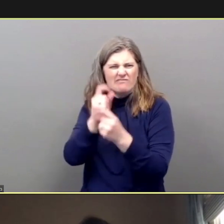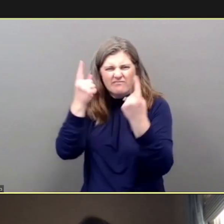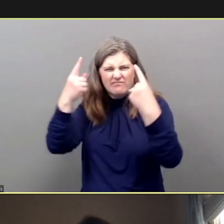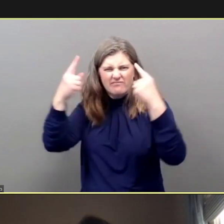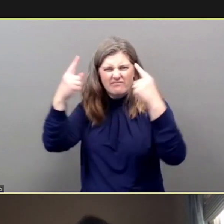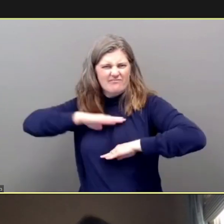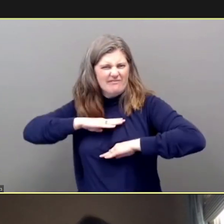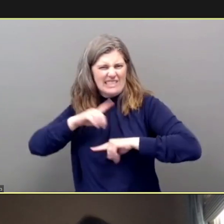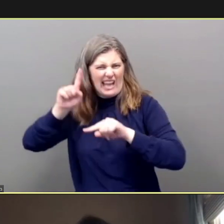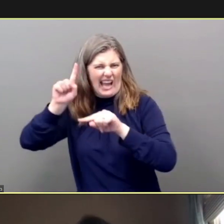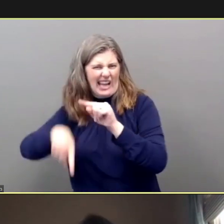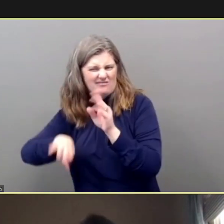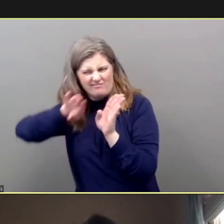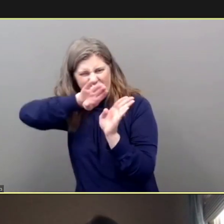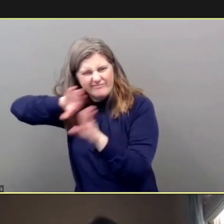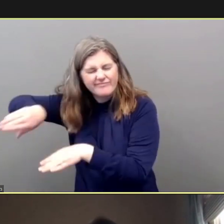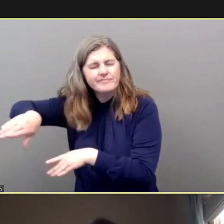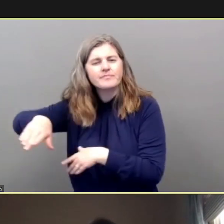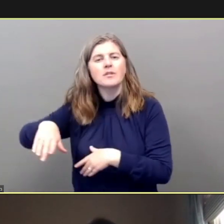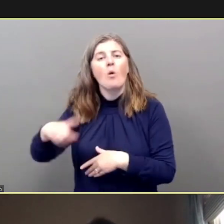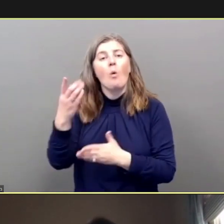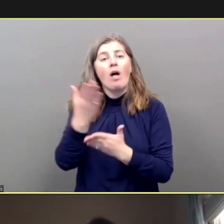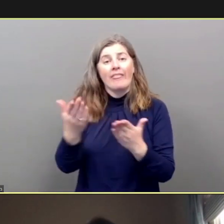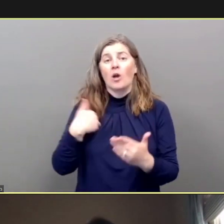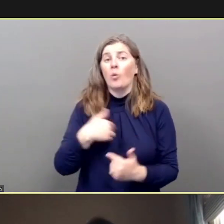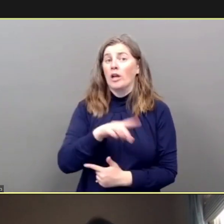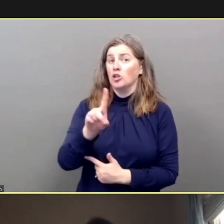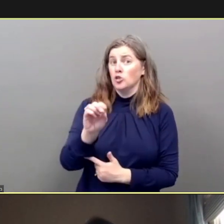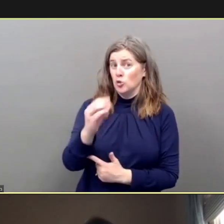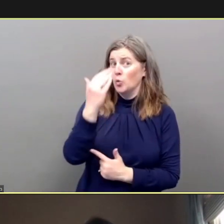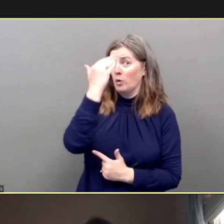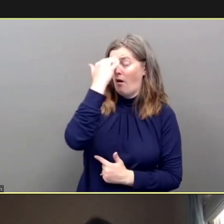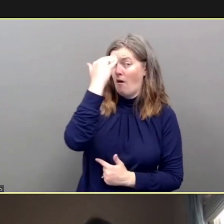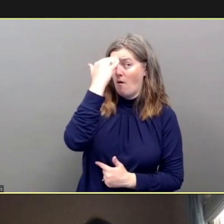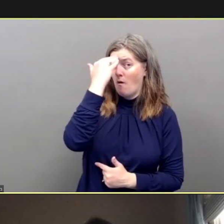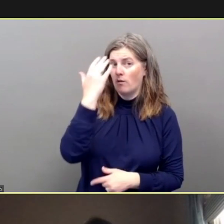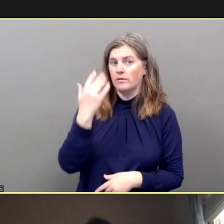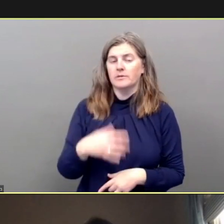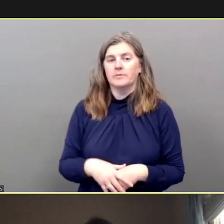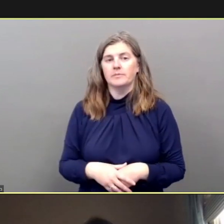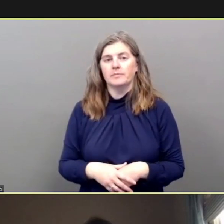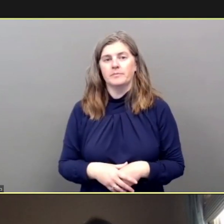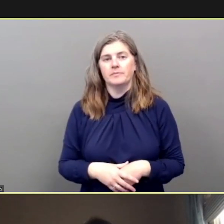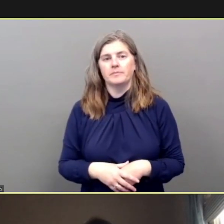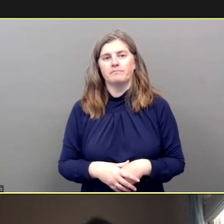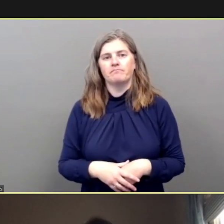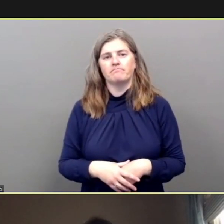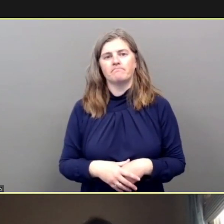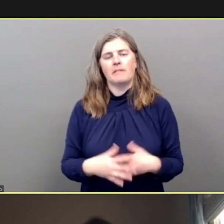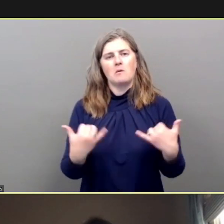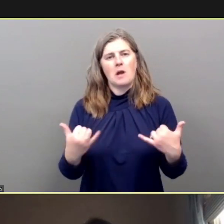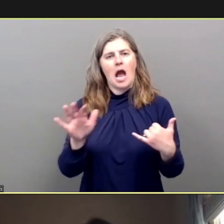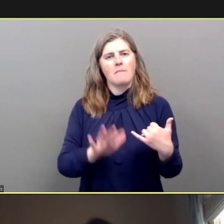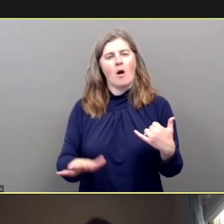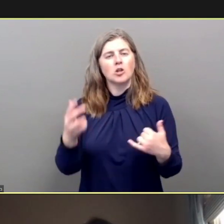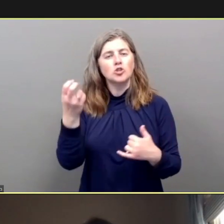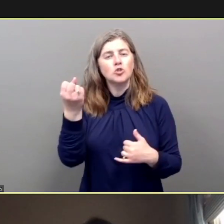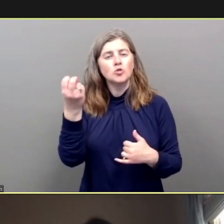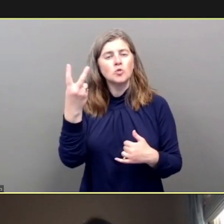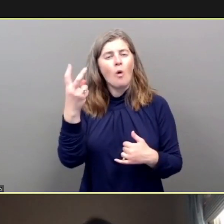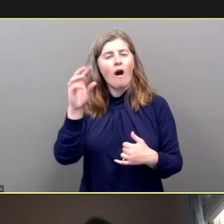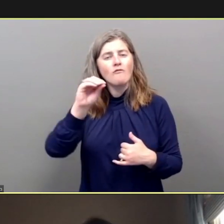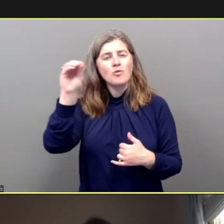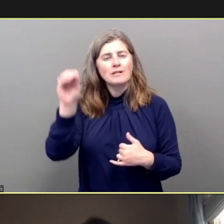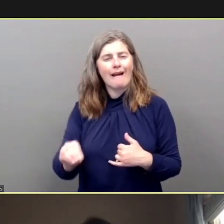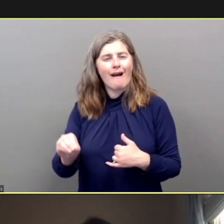anytime soon. And so one thing we do know is, at the present time, about 12% of New Mexicans have been infected